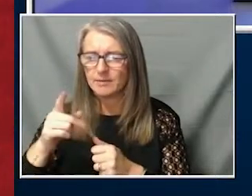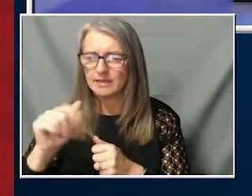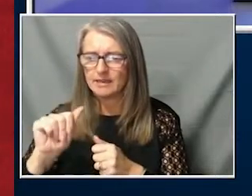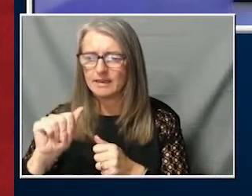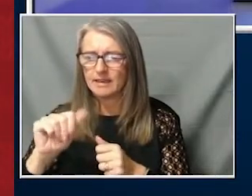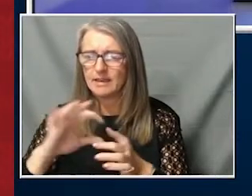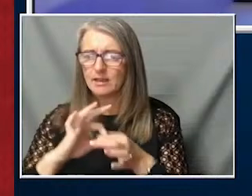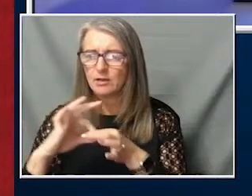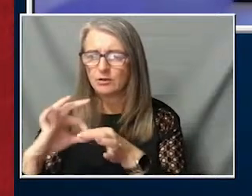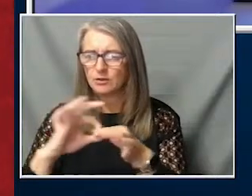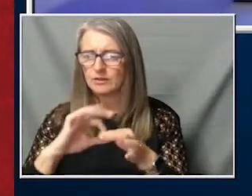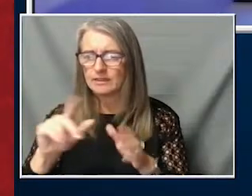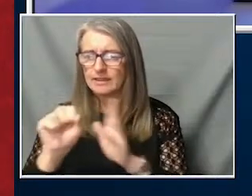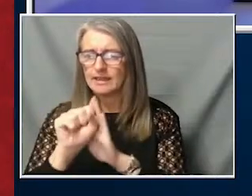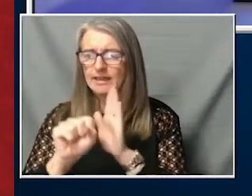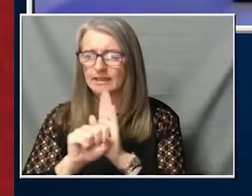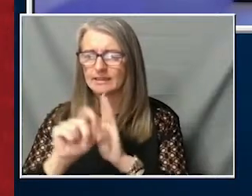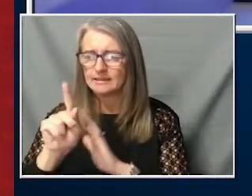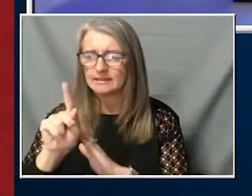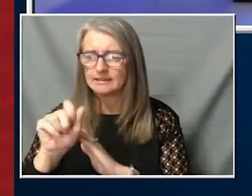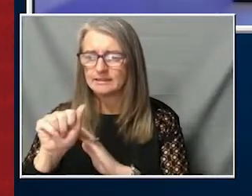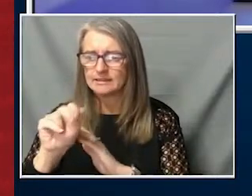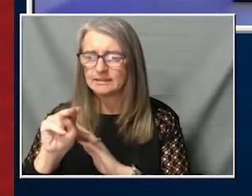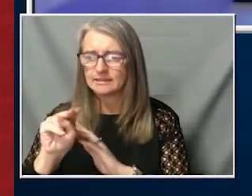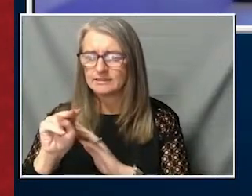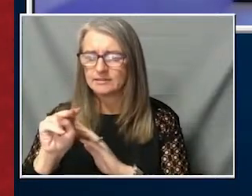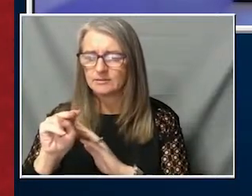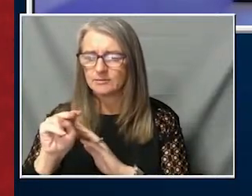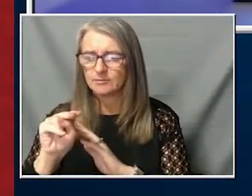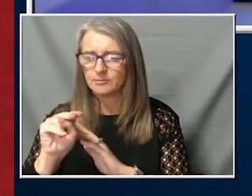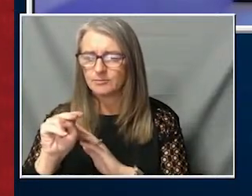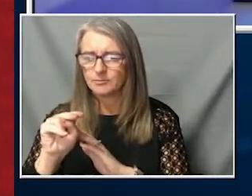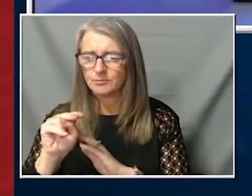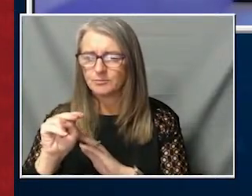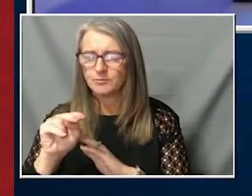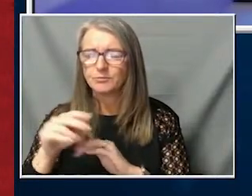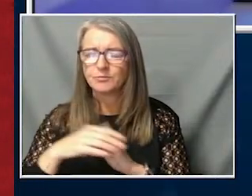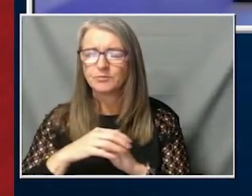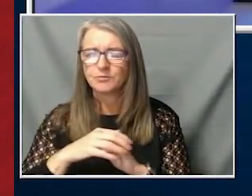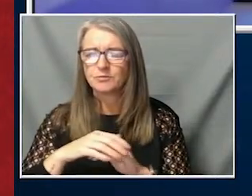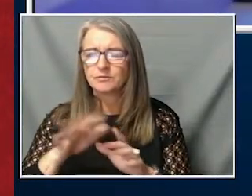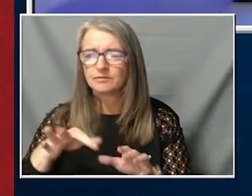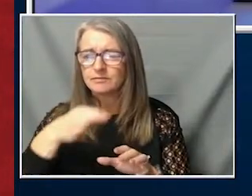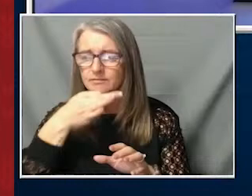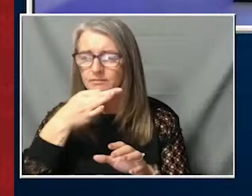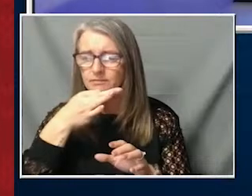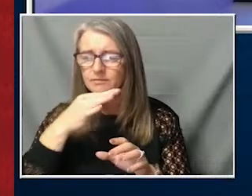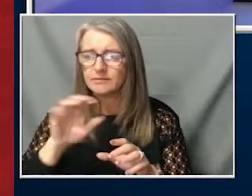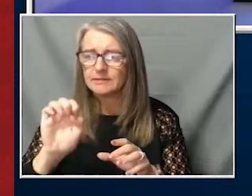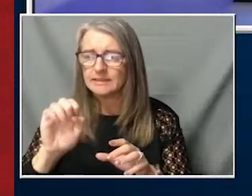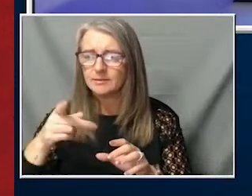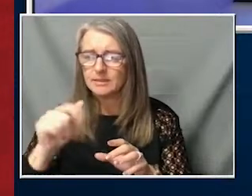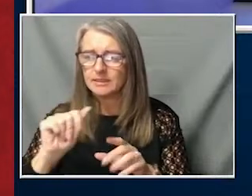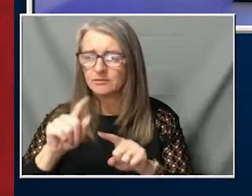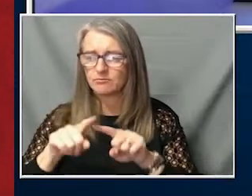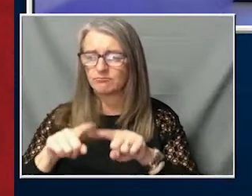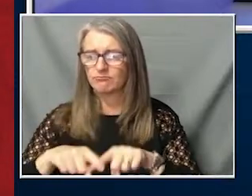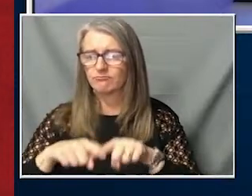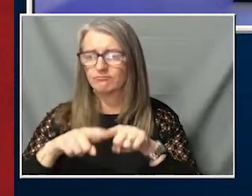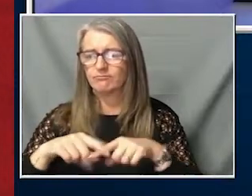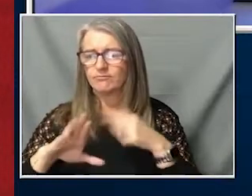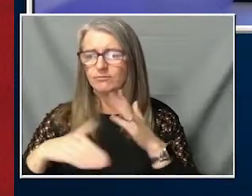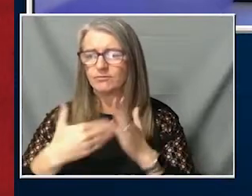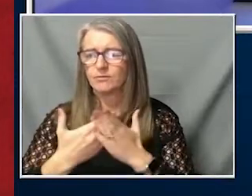coordinator of K-State radon programs. He's a nationally recognized expert and someone the EPA relies on for all